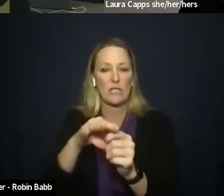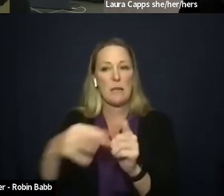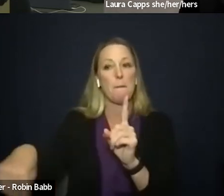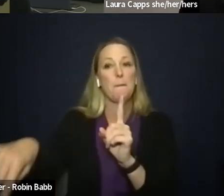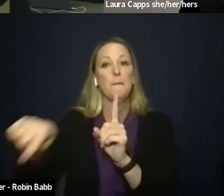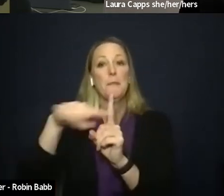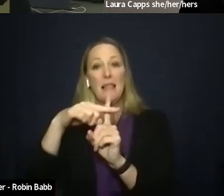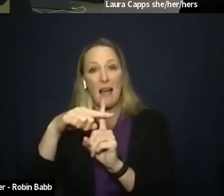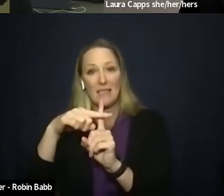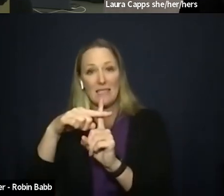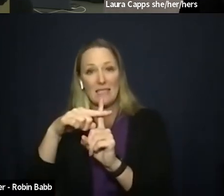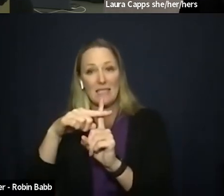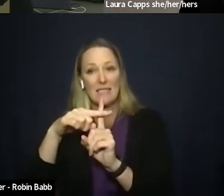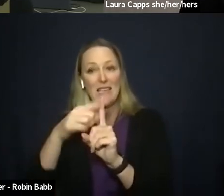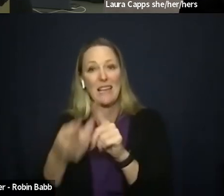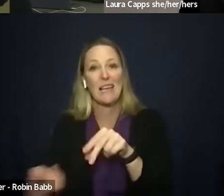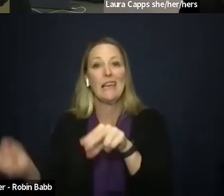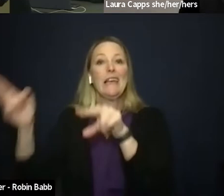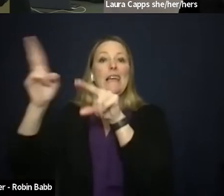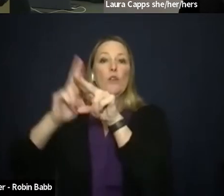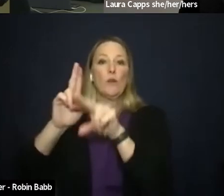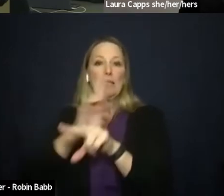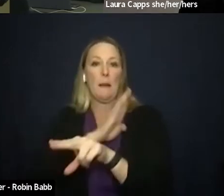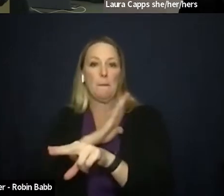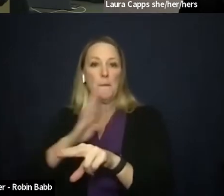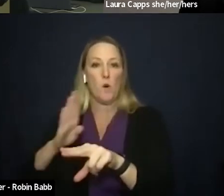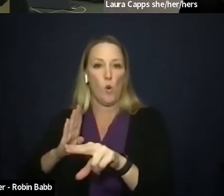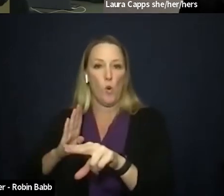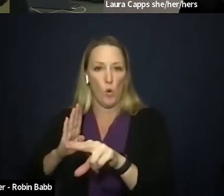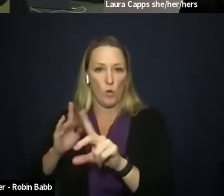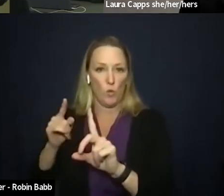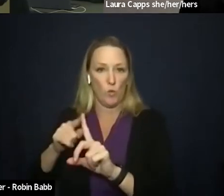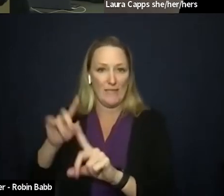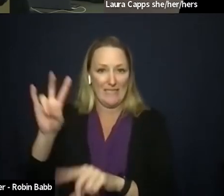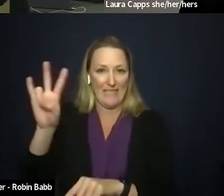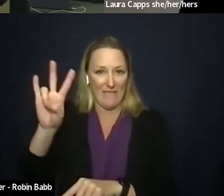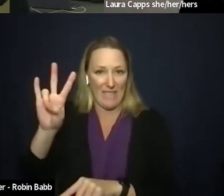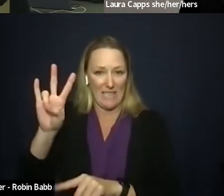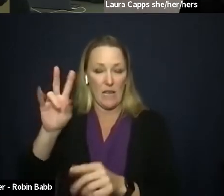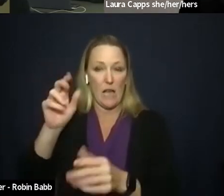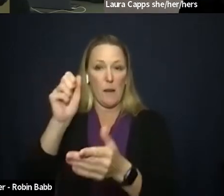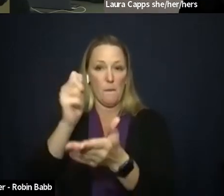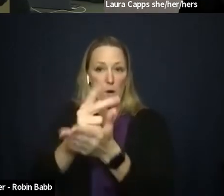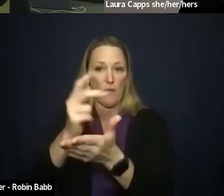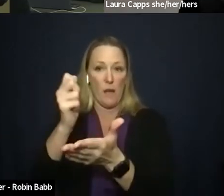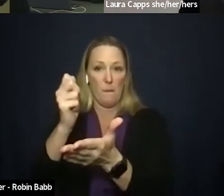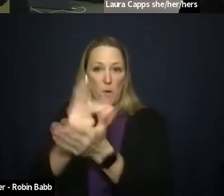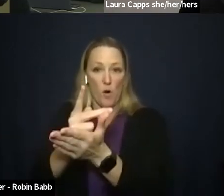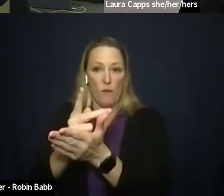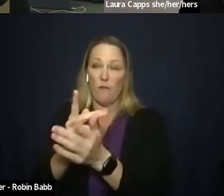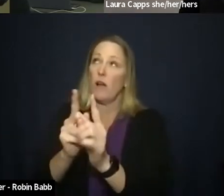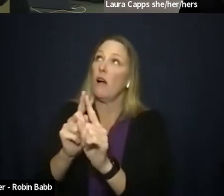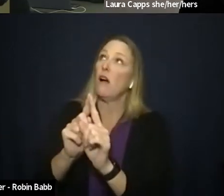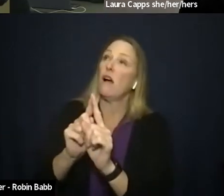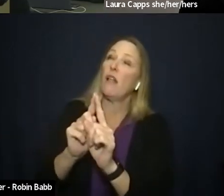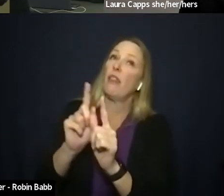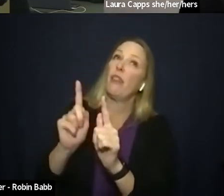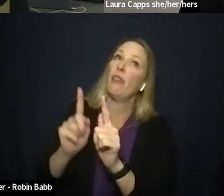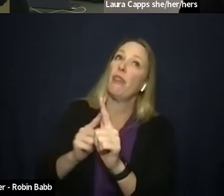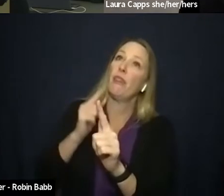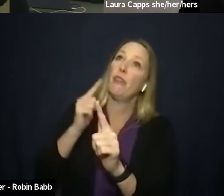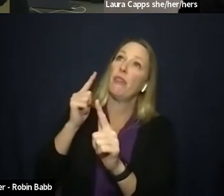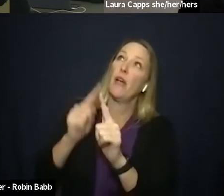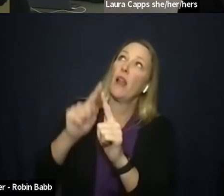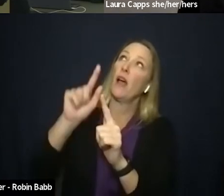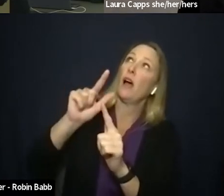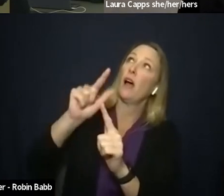asking to also expand to seven trustees there would then need to be action taken